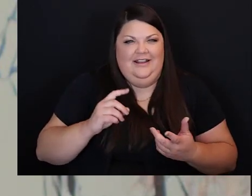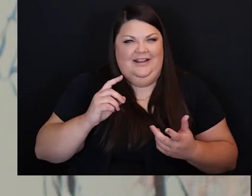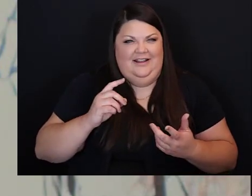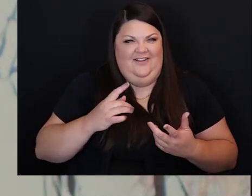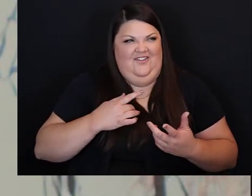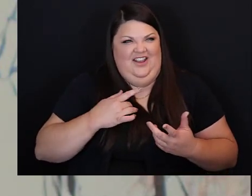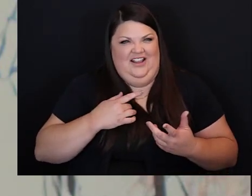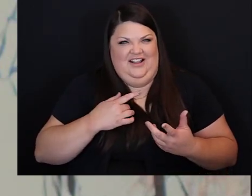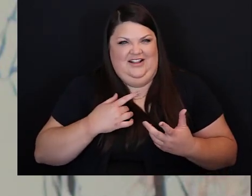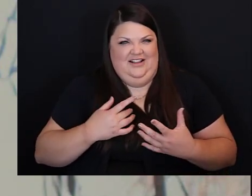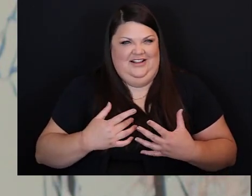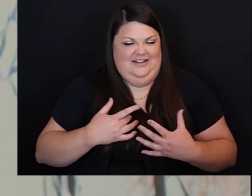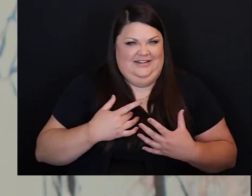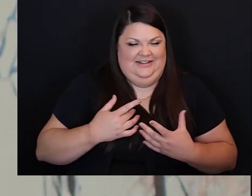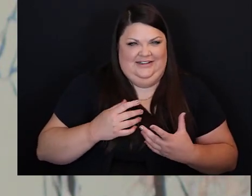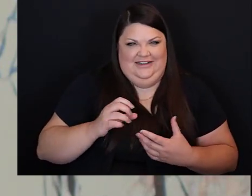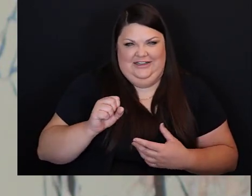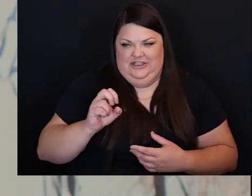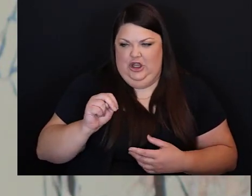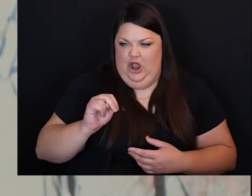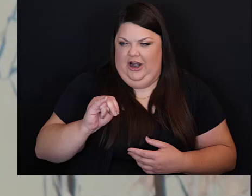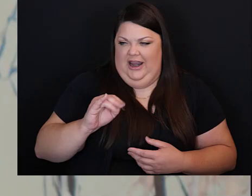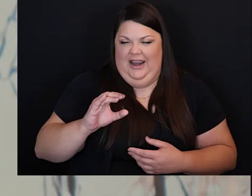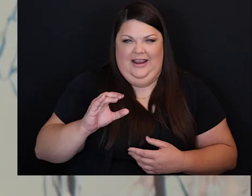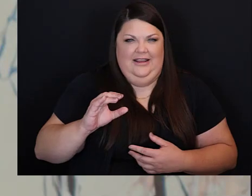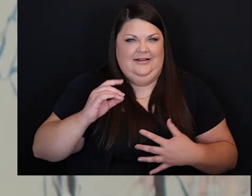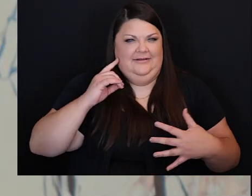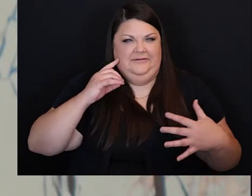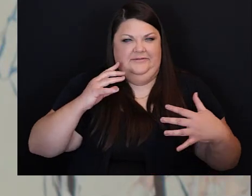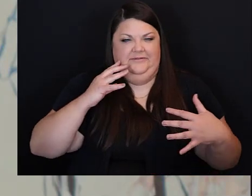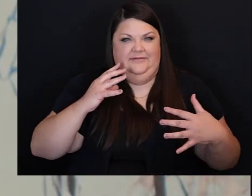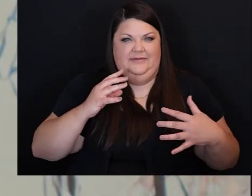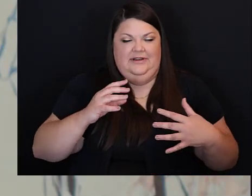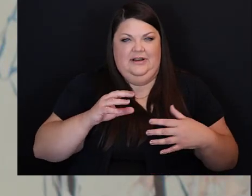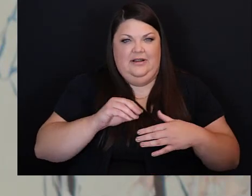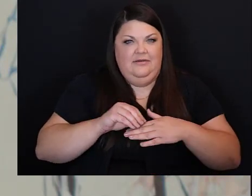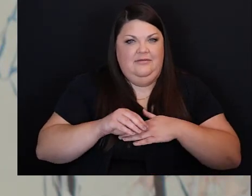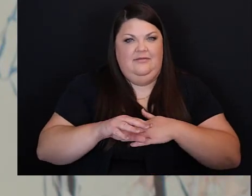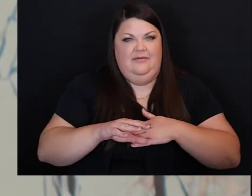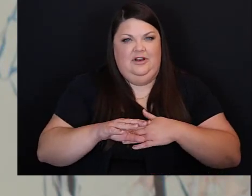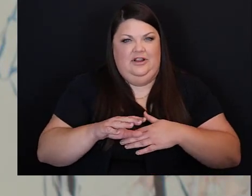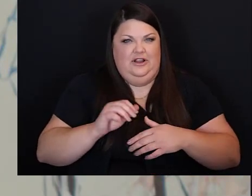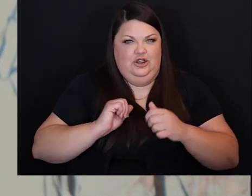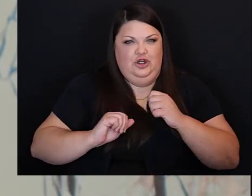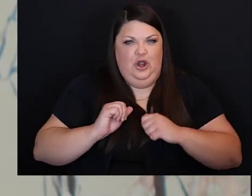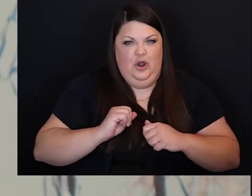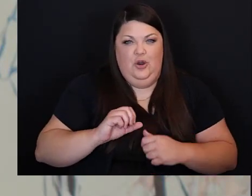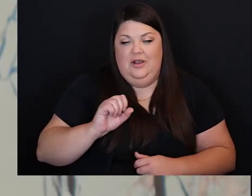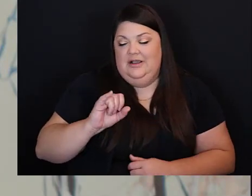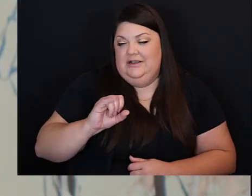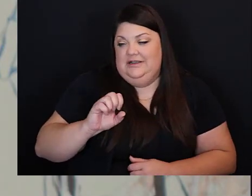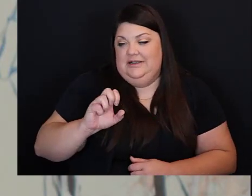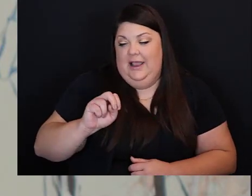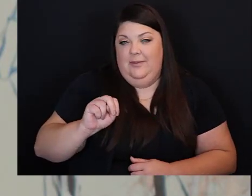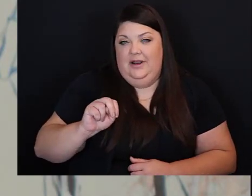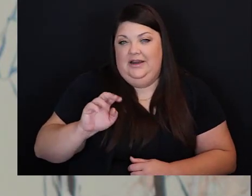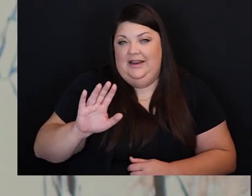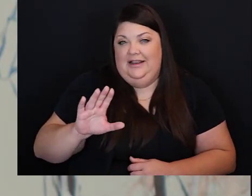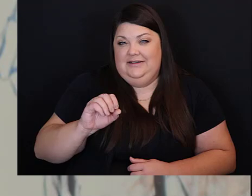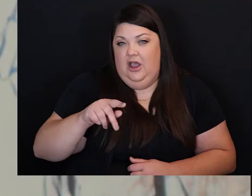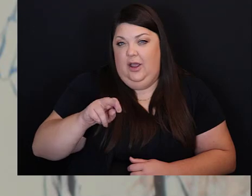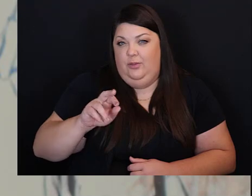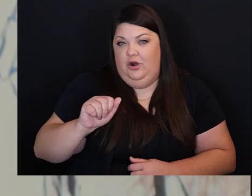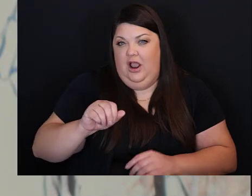sonic element to the whole show where Simon's opera spills out into